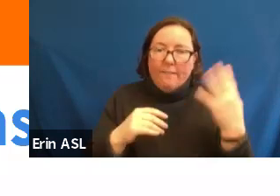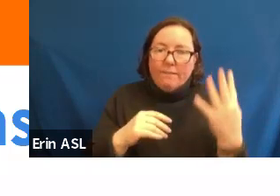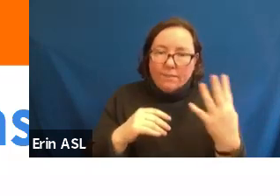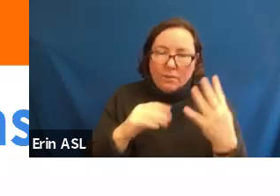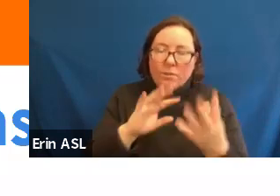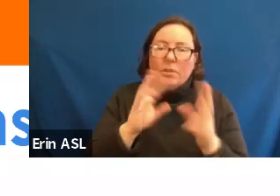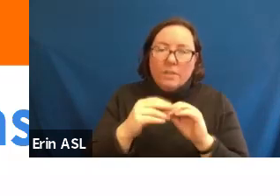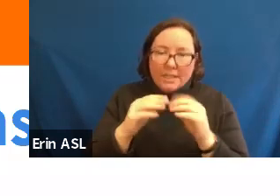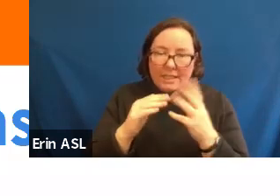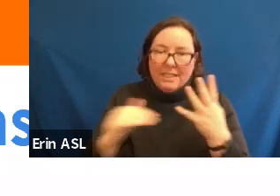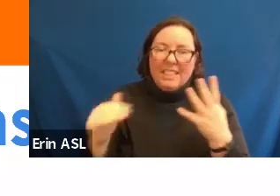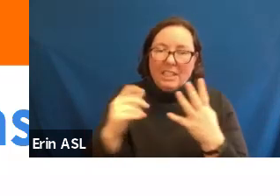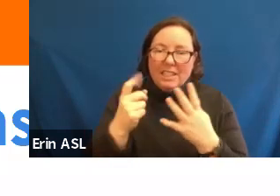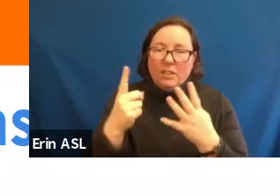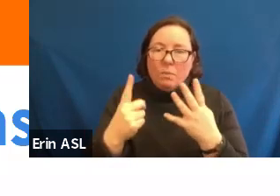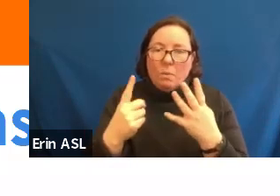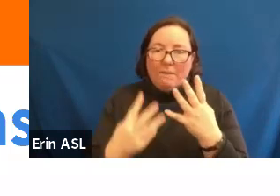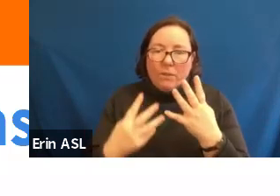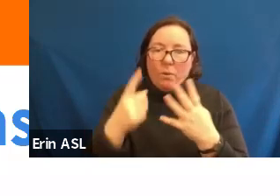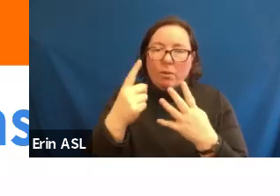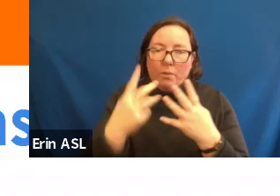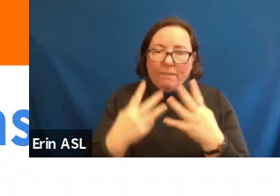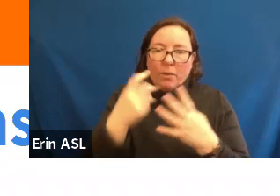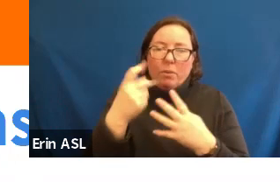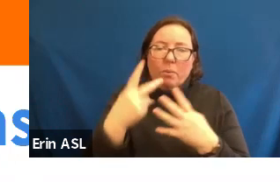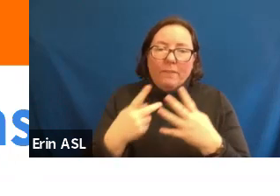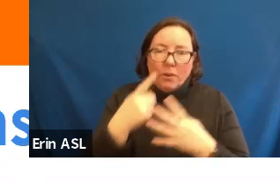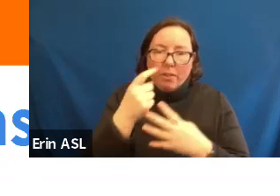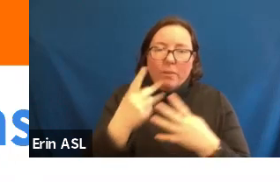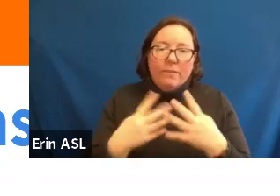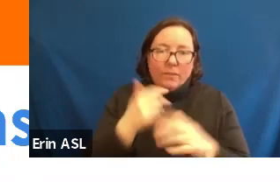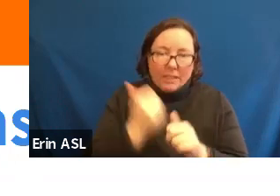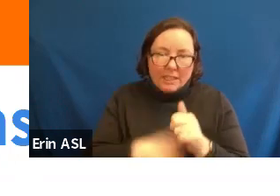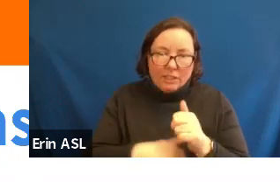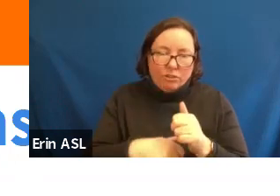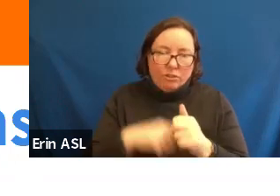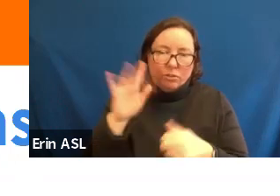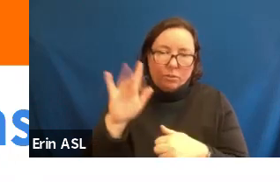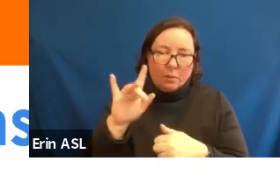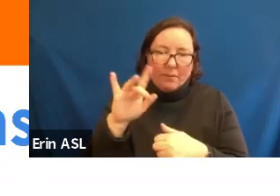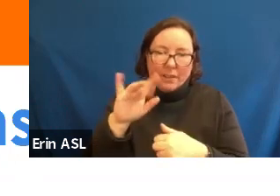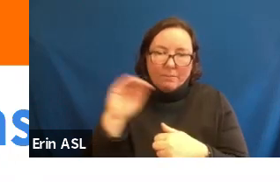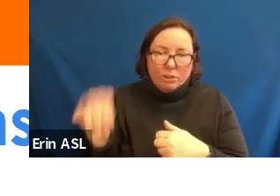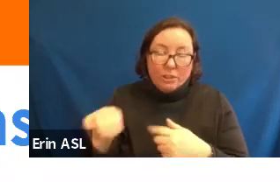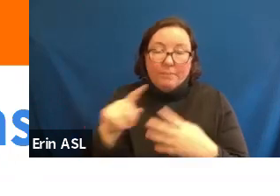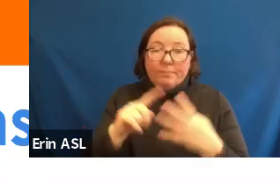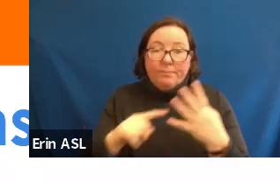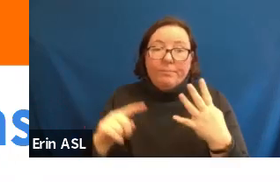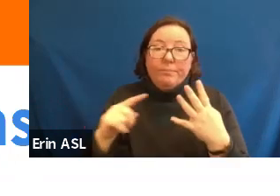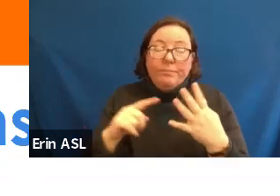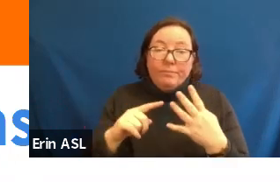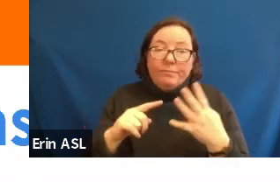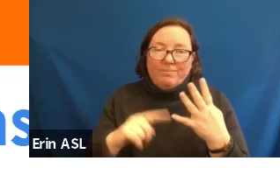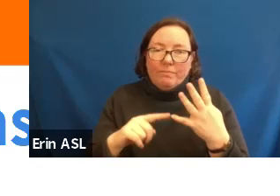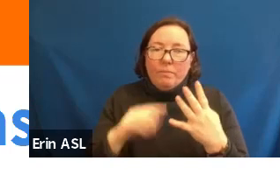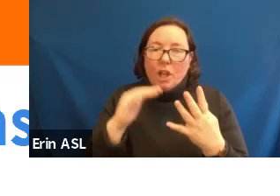approximately 1/4 of Chicago's school-age children. So they're equally sized, with tier 1 representing the